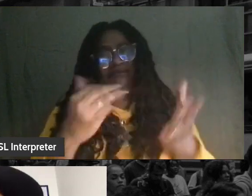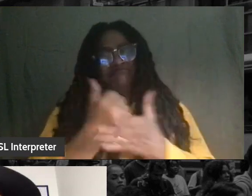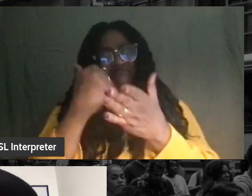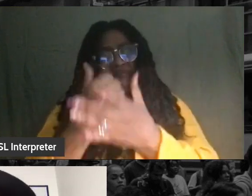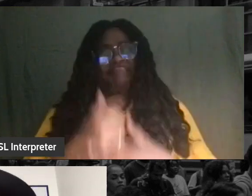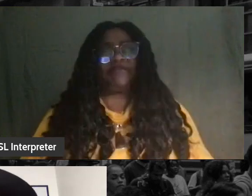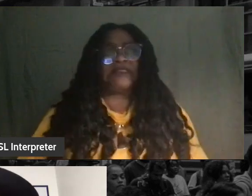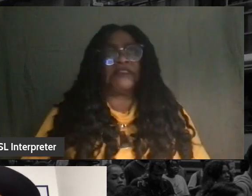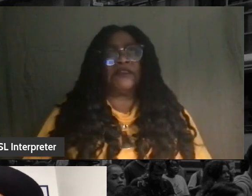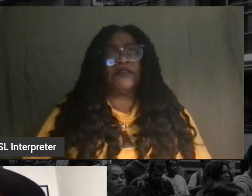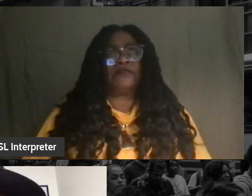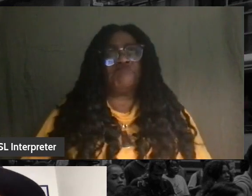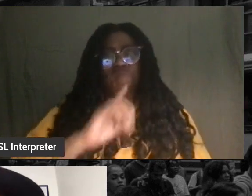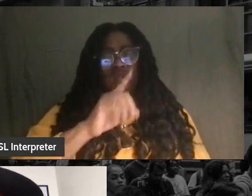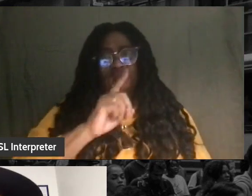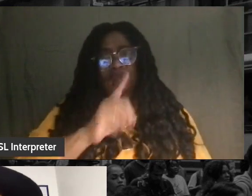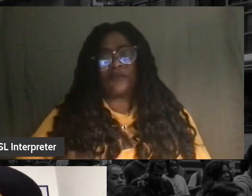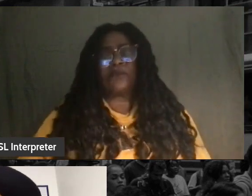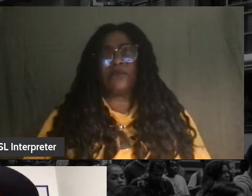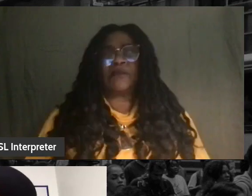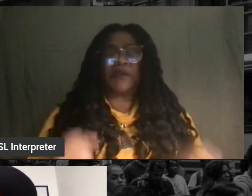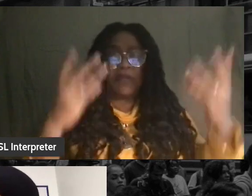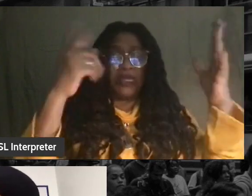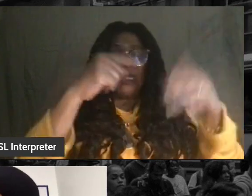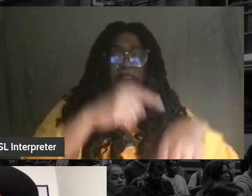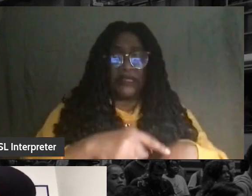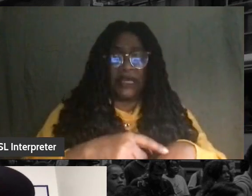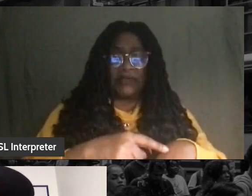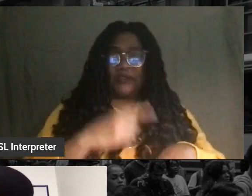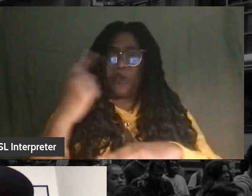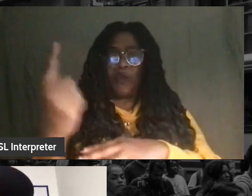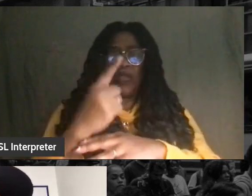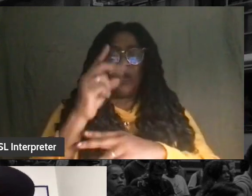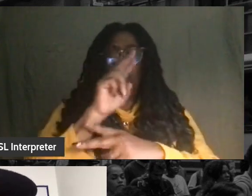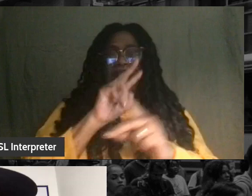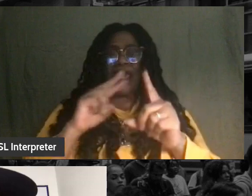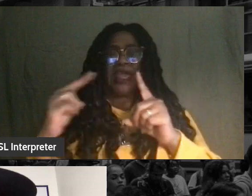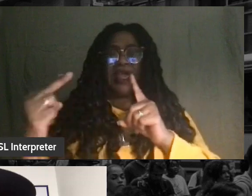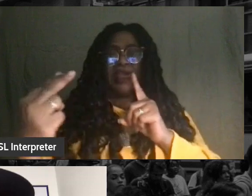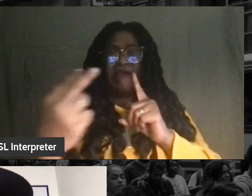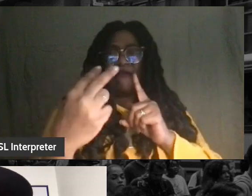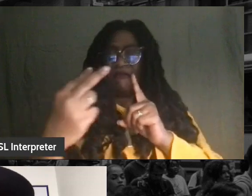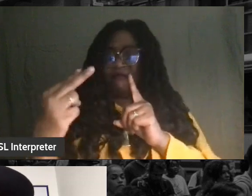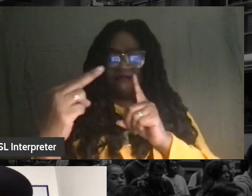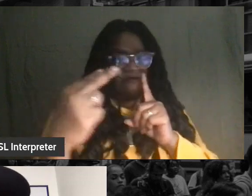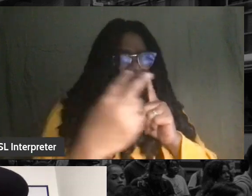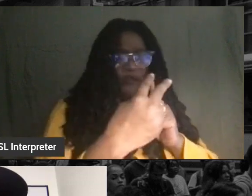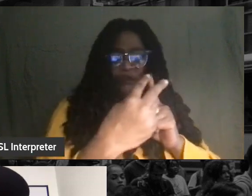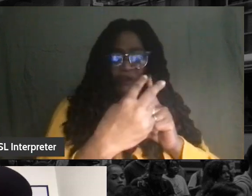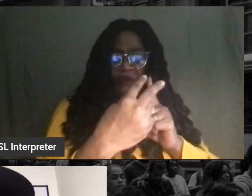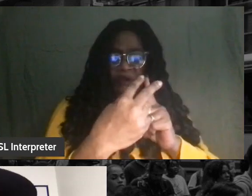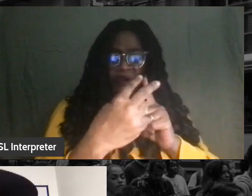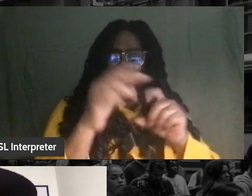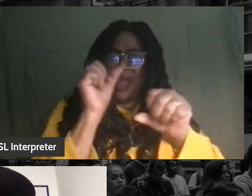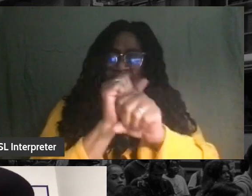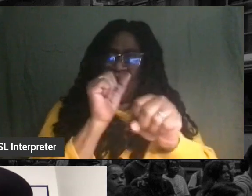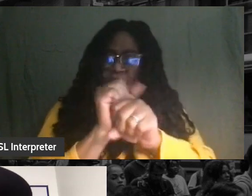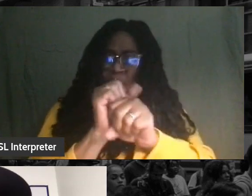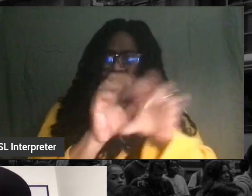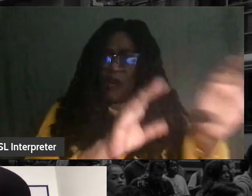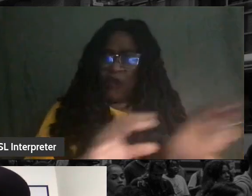Oftentimes, as filmmakers and artists, we only view our work through a creative lens, and that can actually limit